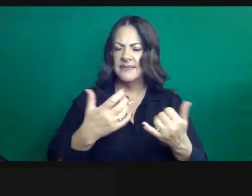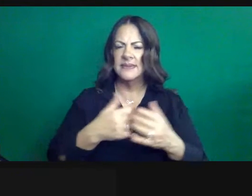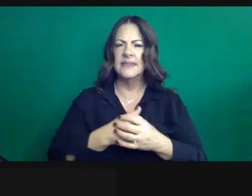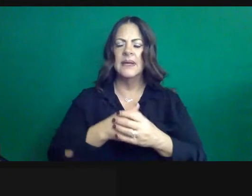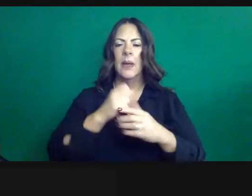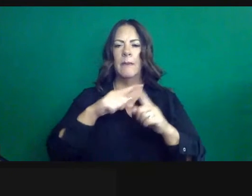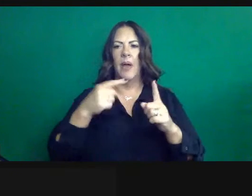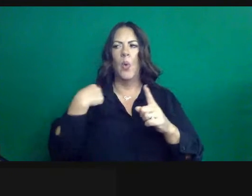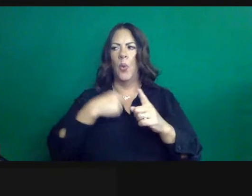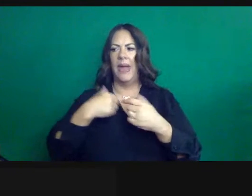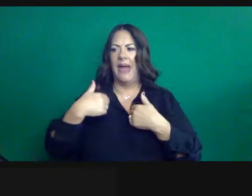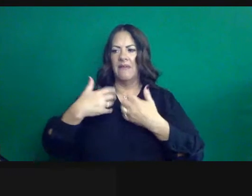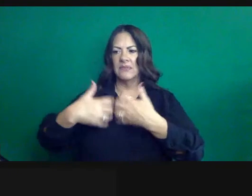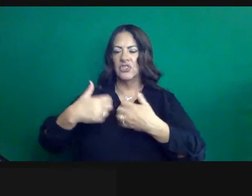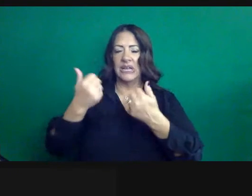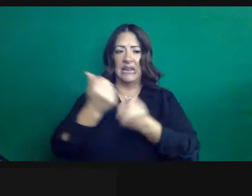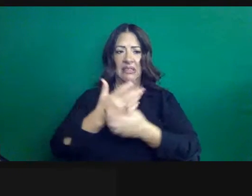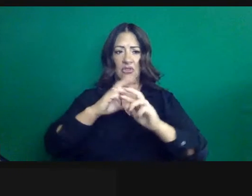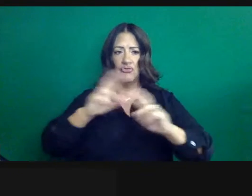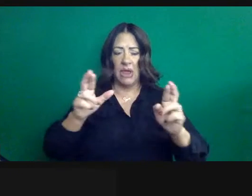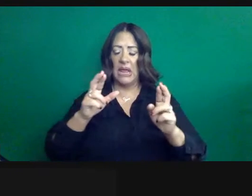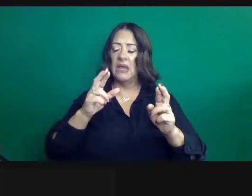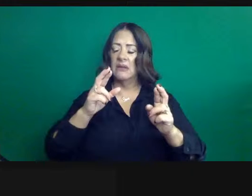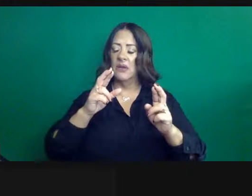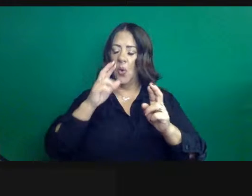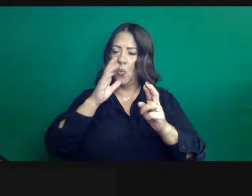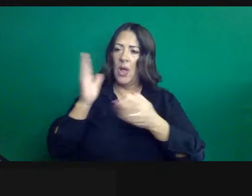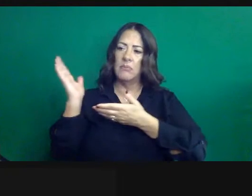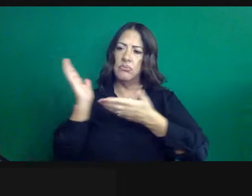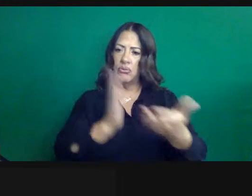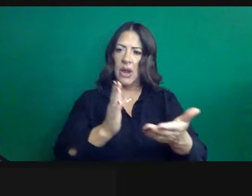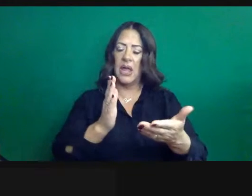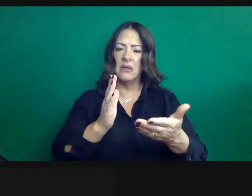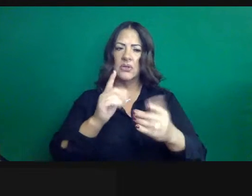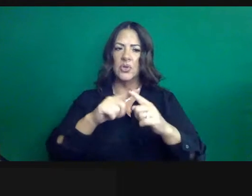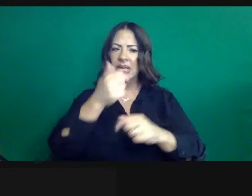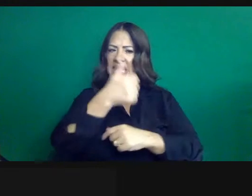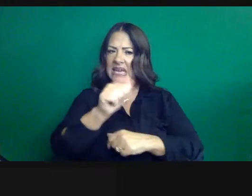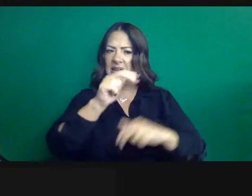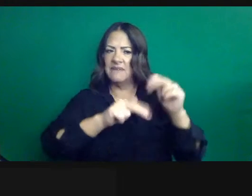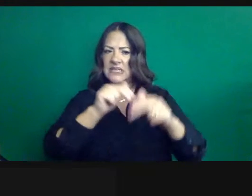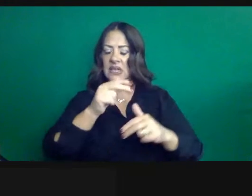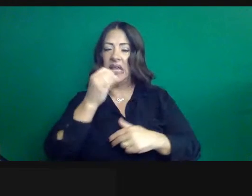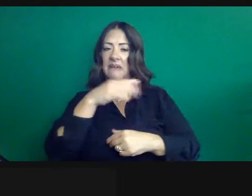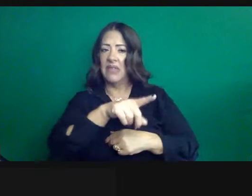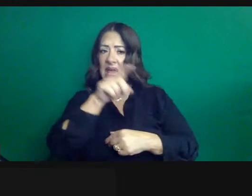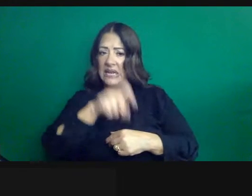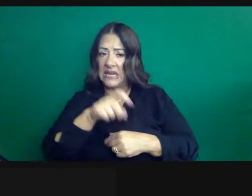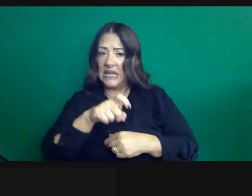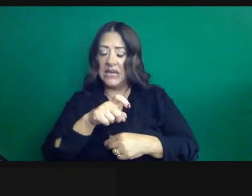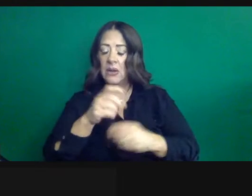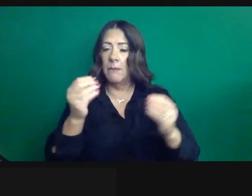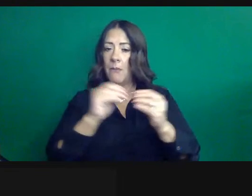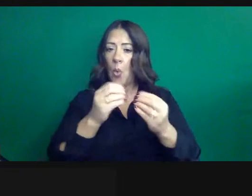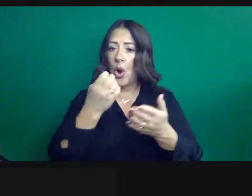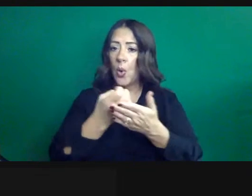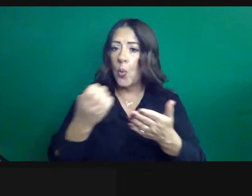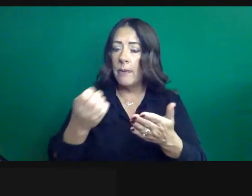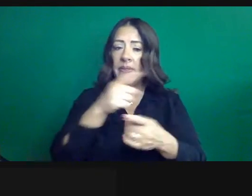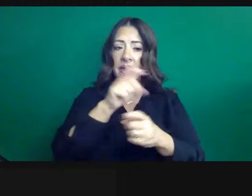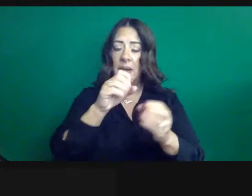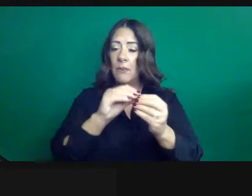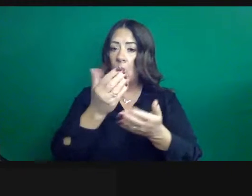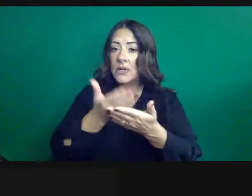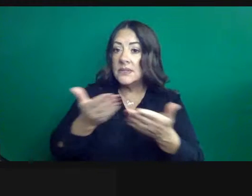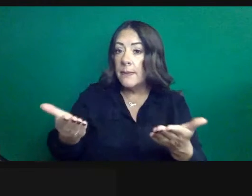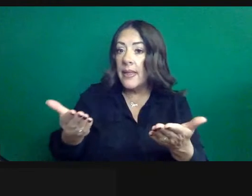state, but particularly now in Southern California, to make sure that when a facility does need such equipment and supplies, that we can